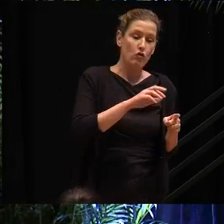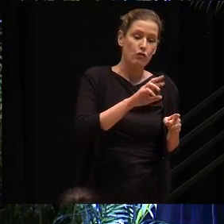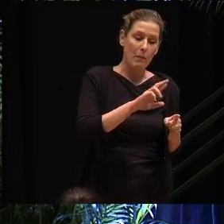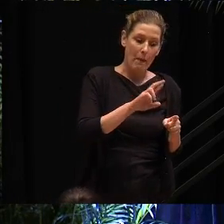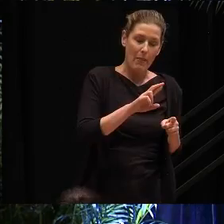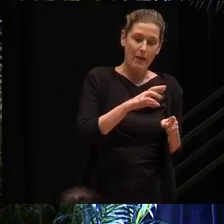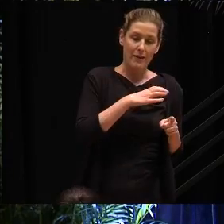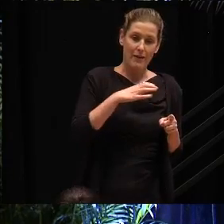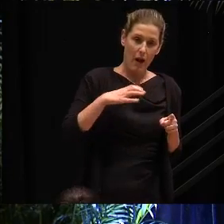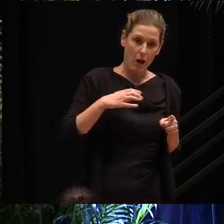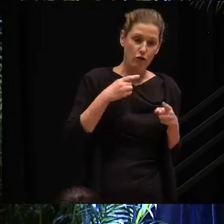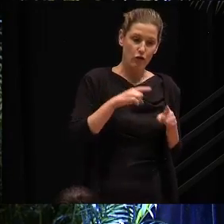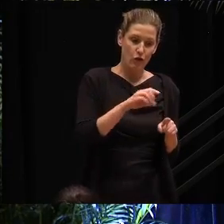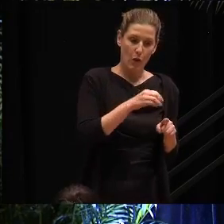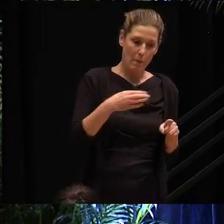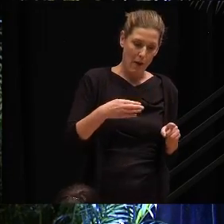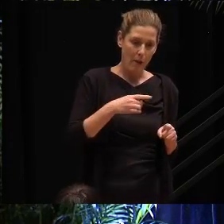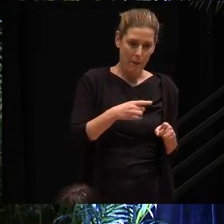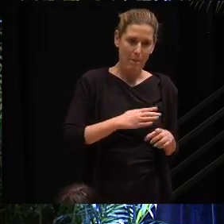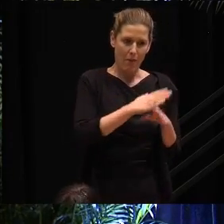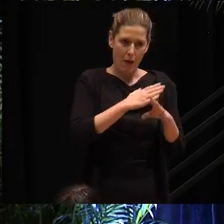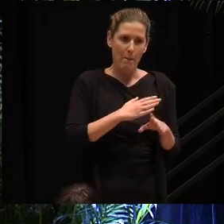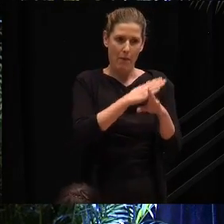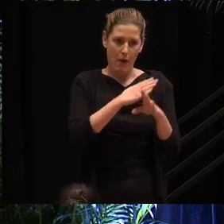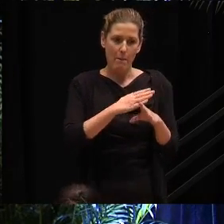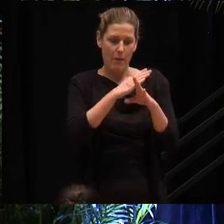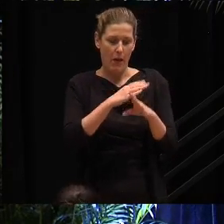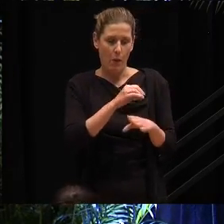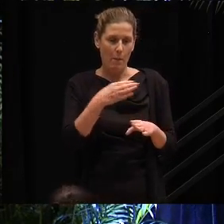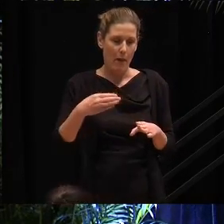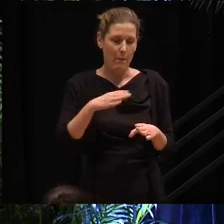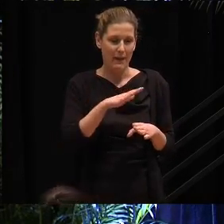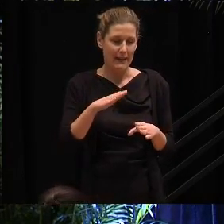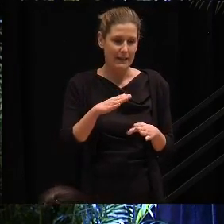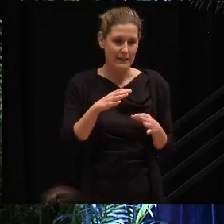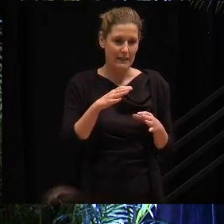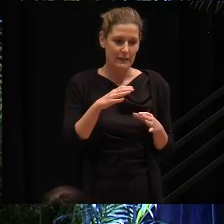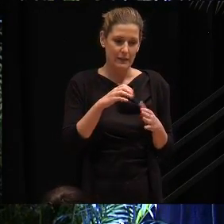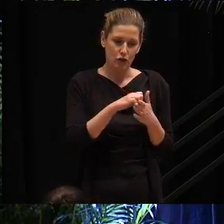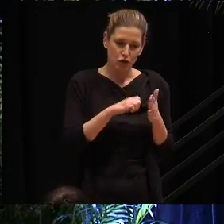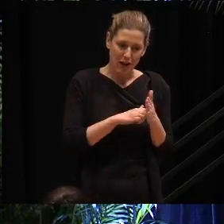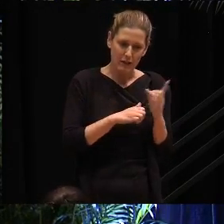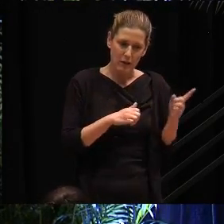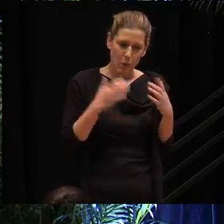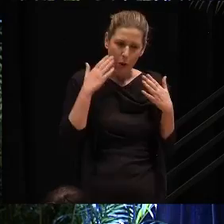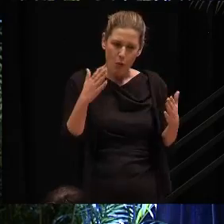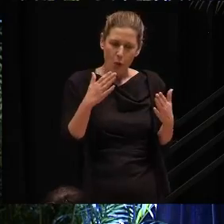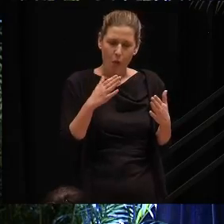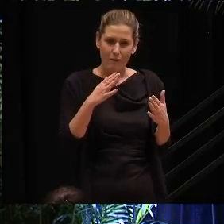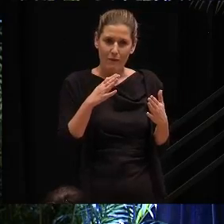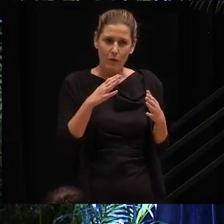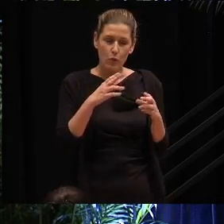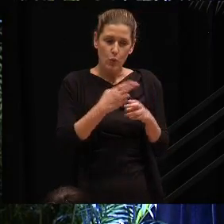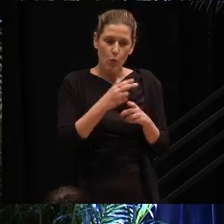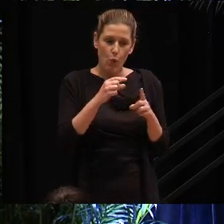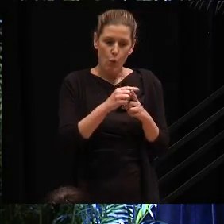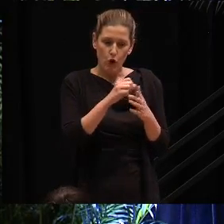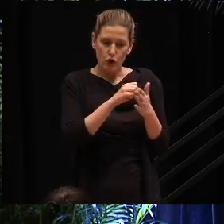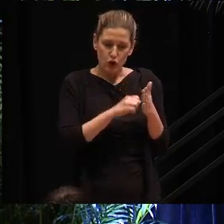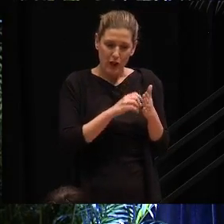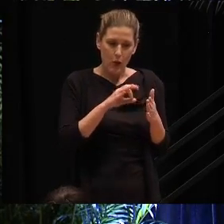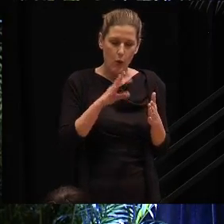of President Obama's agenda? I don't know if he said agenda or if you were just referring to the